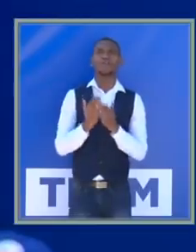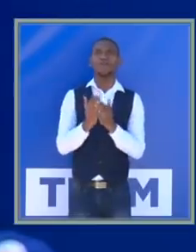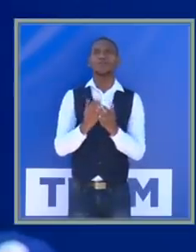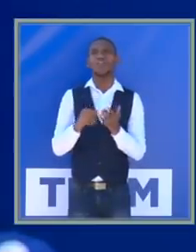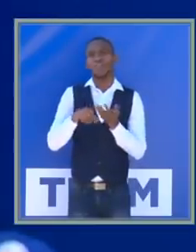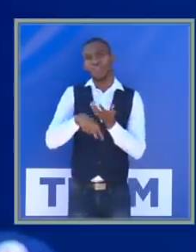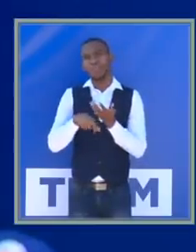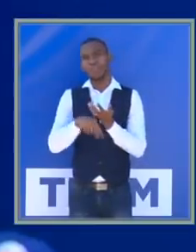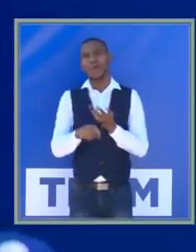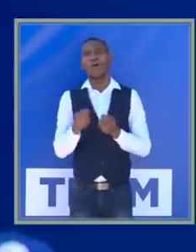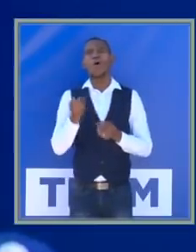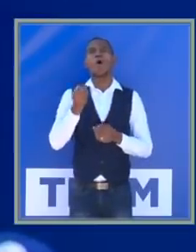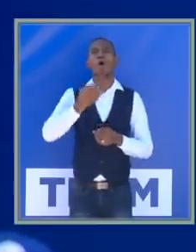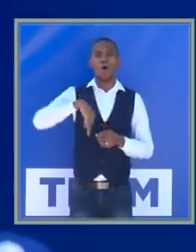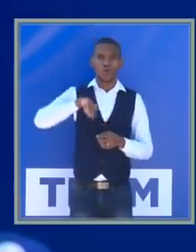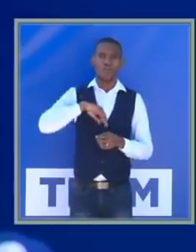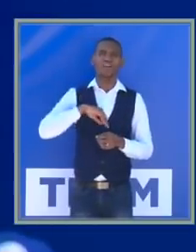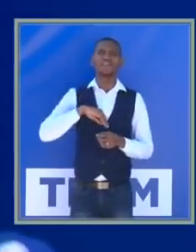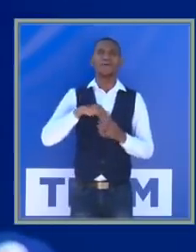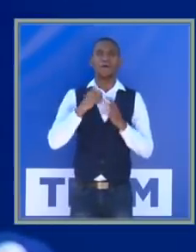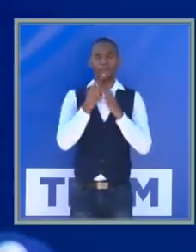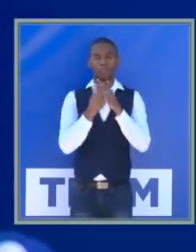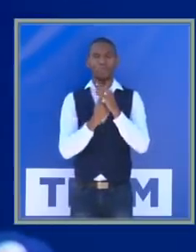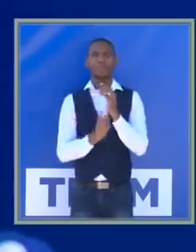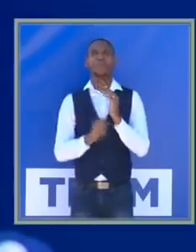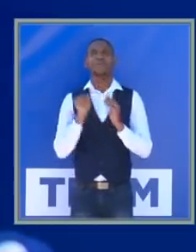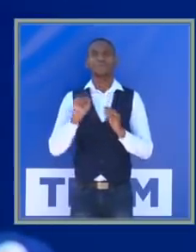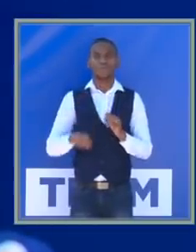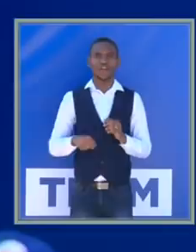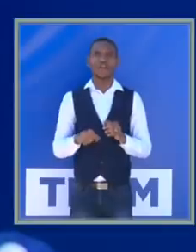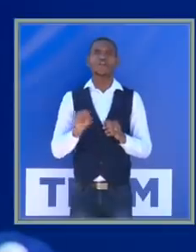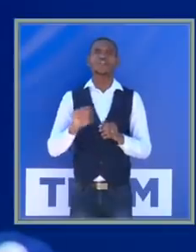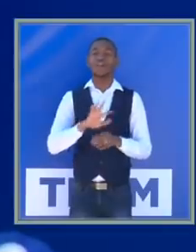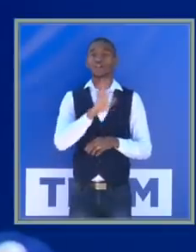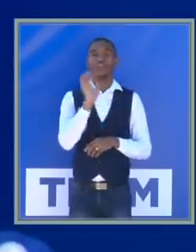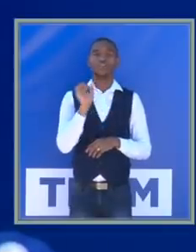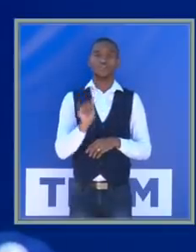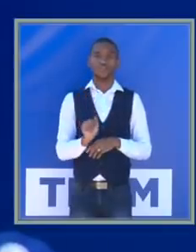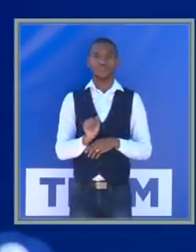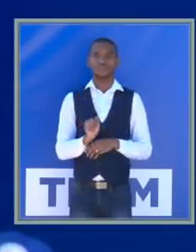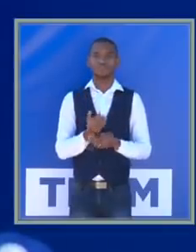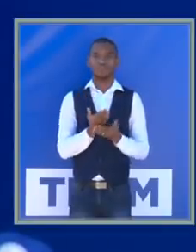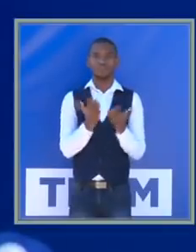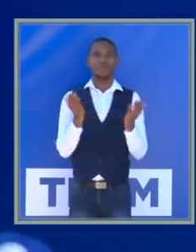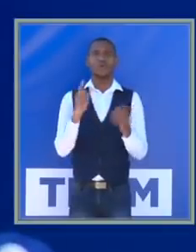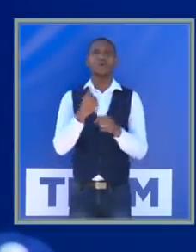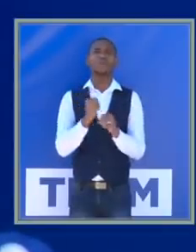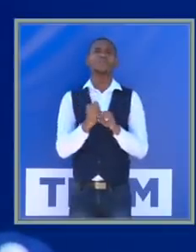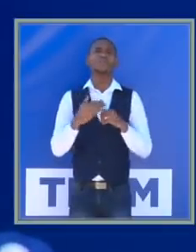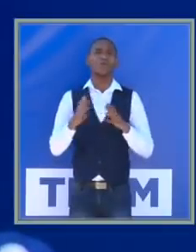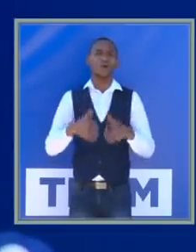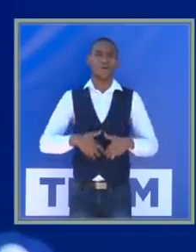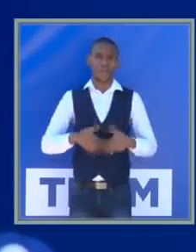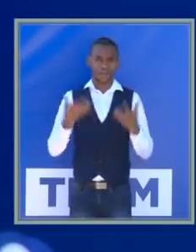leaking. All of us are drowning. Fellow South Africans, what makes me even more